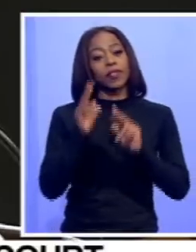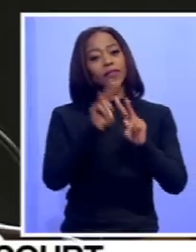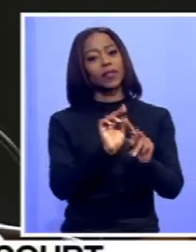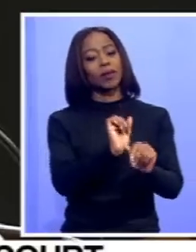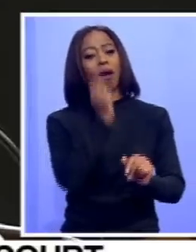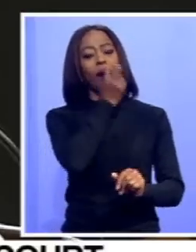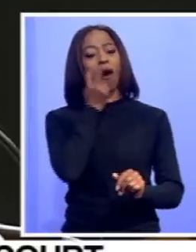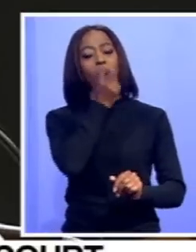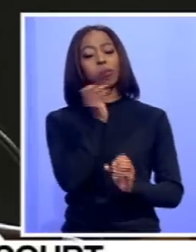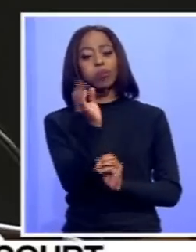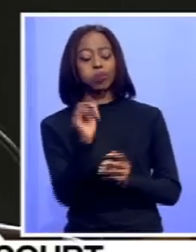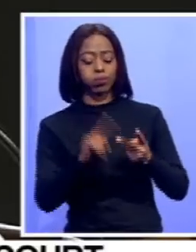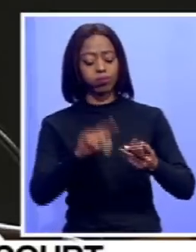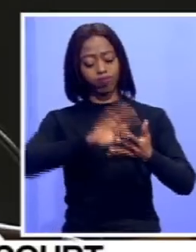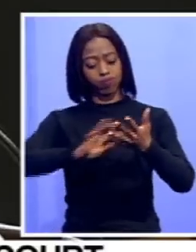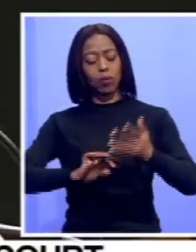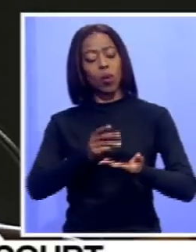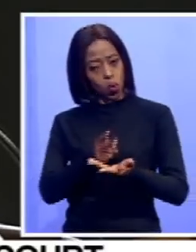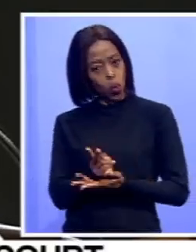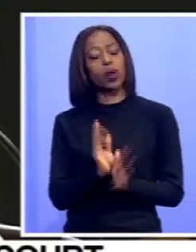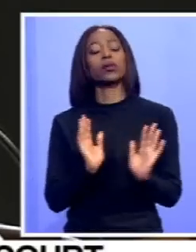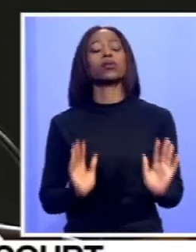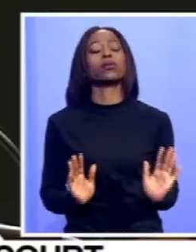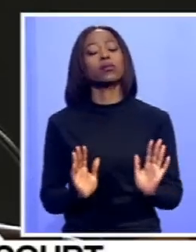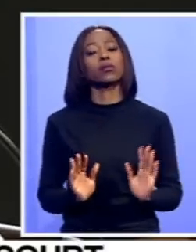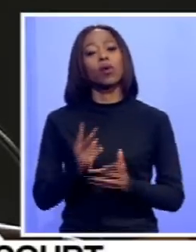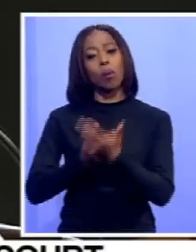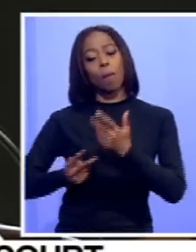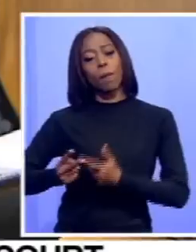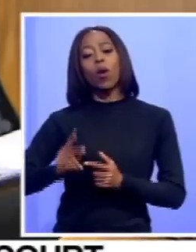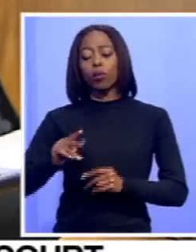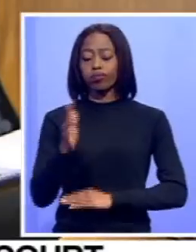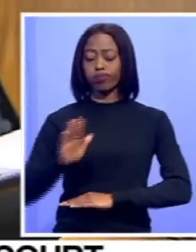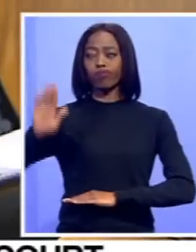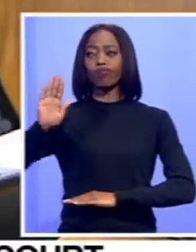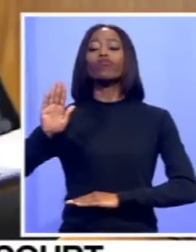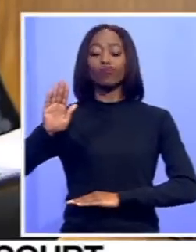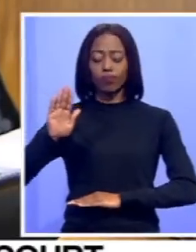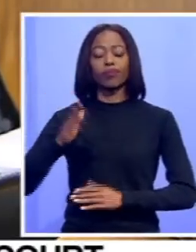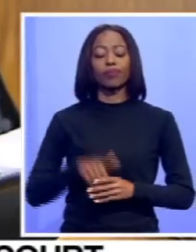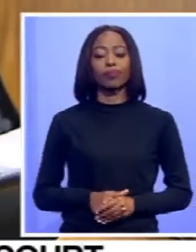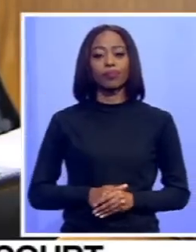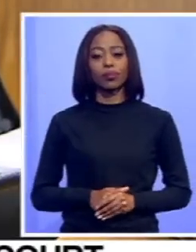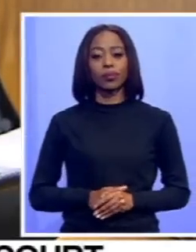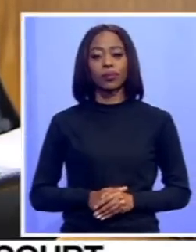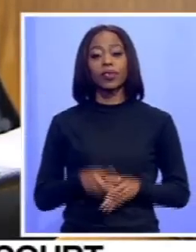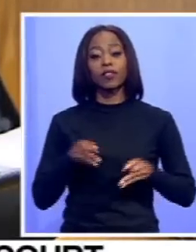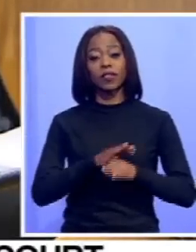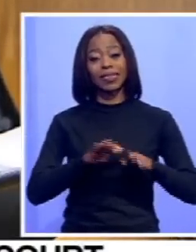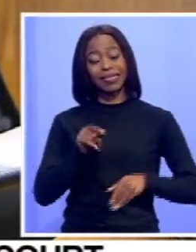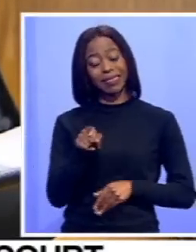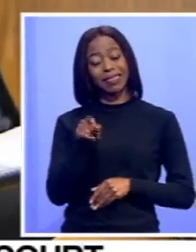oral testimony and the written statement were both true and had both been given under oath. Sub 9, the funeral of Mrs.